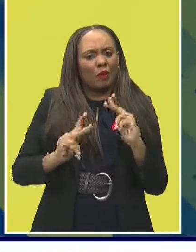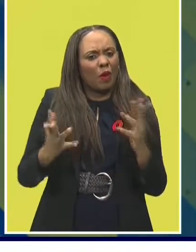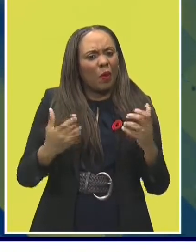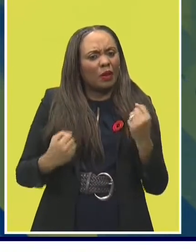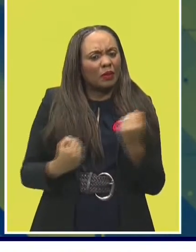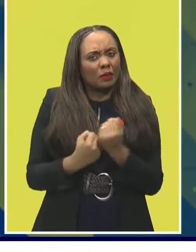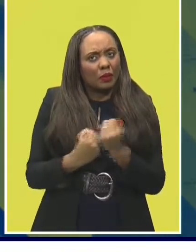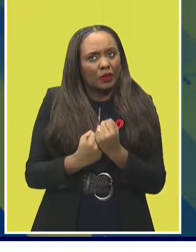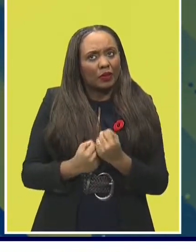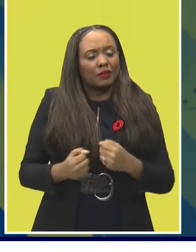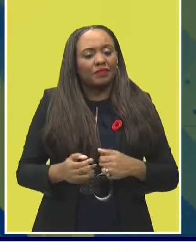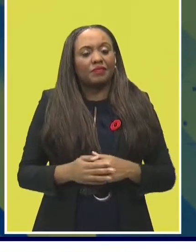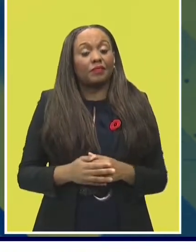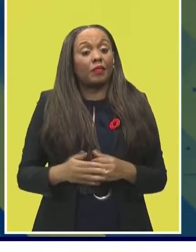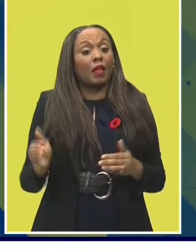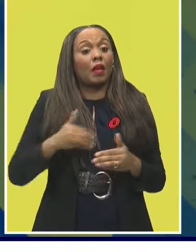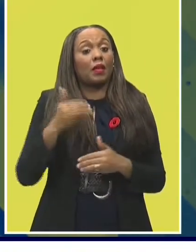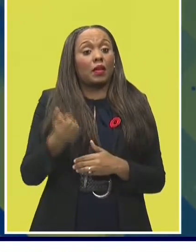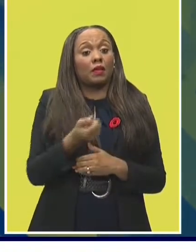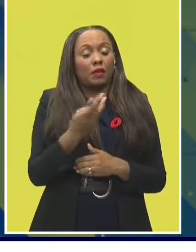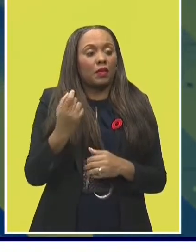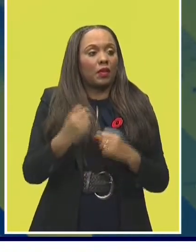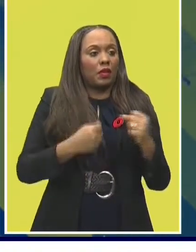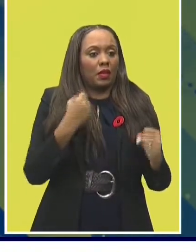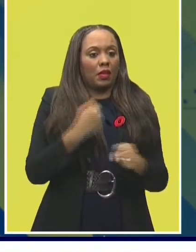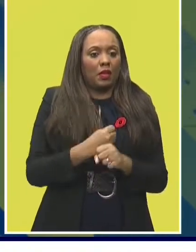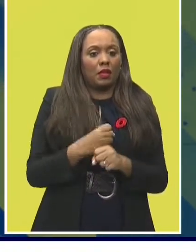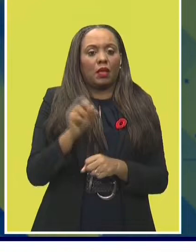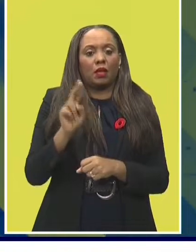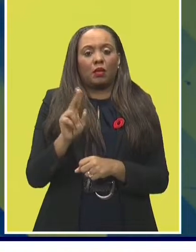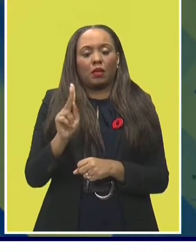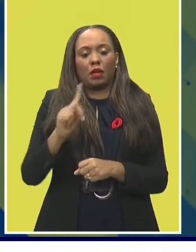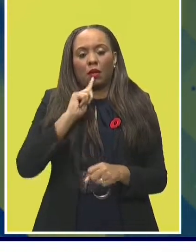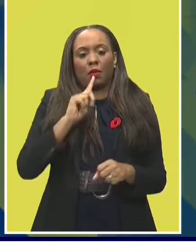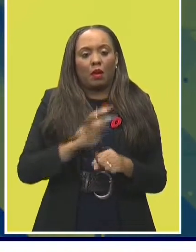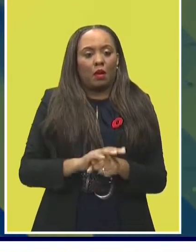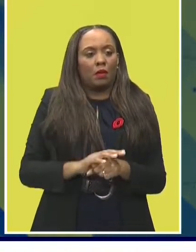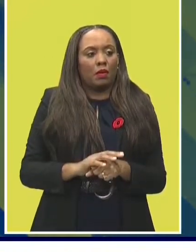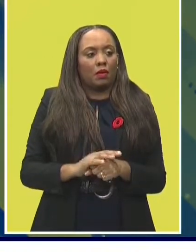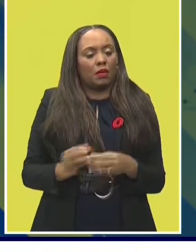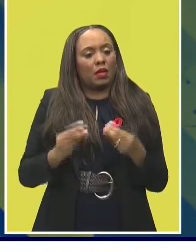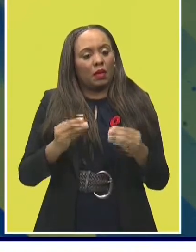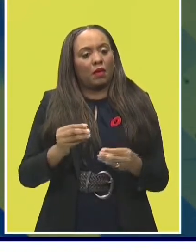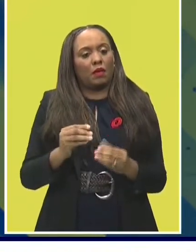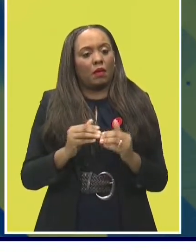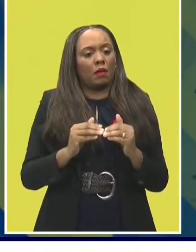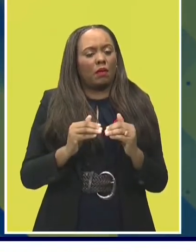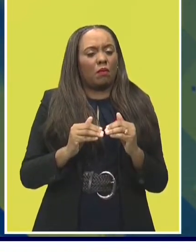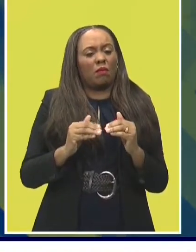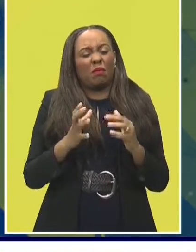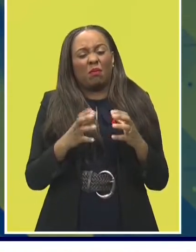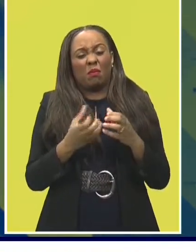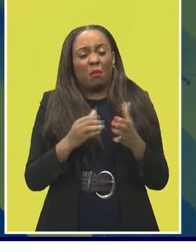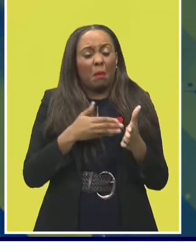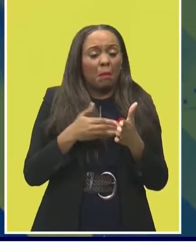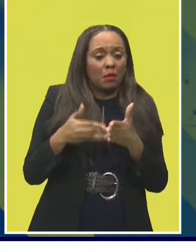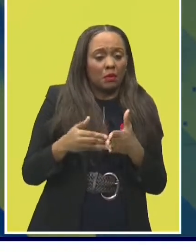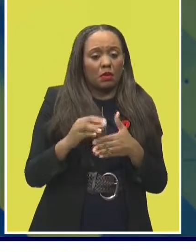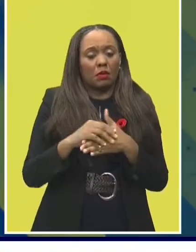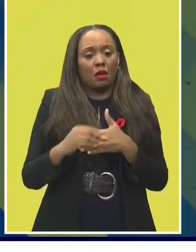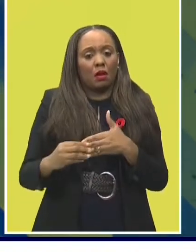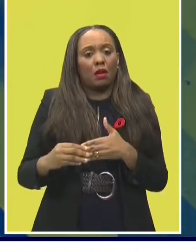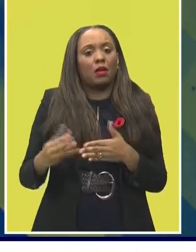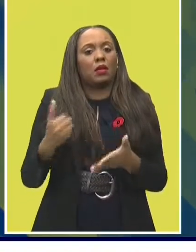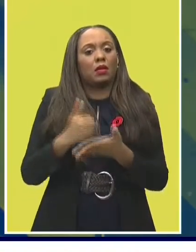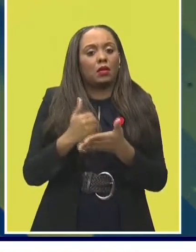that. Over the next few years, the UK government has pledged to provide over £400 million to help minimise the impact of climate